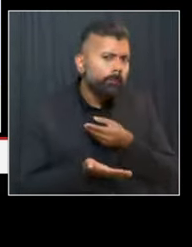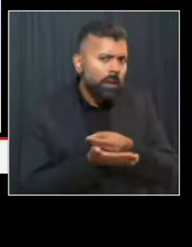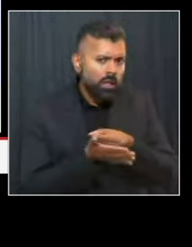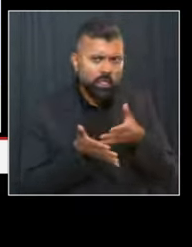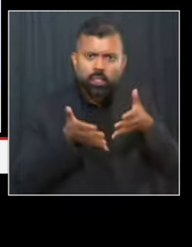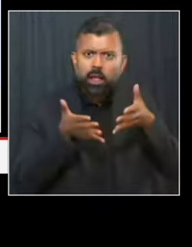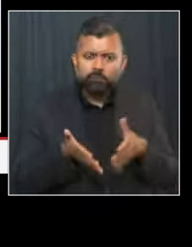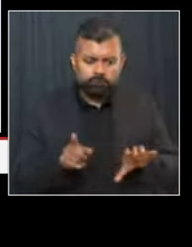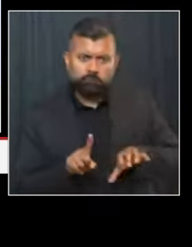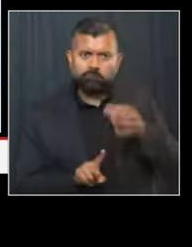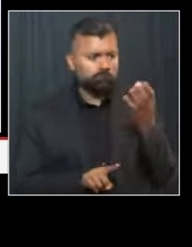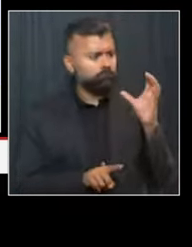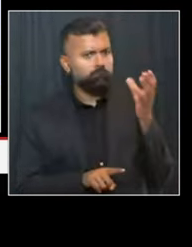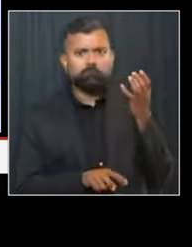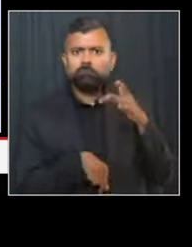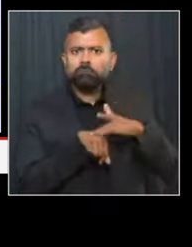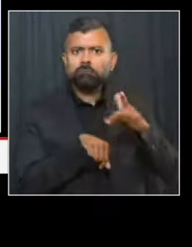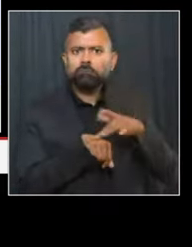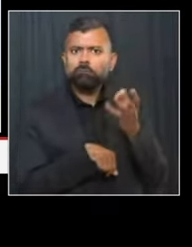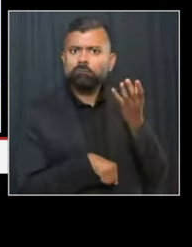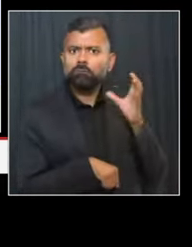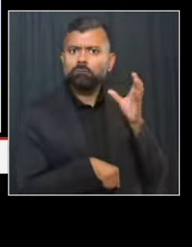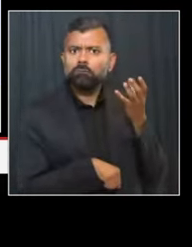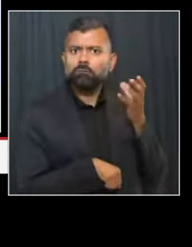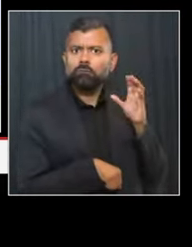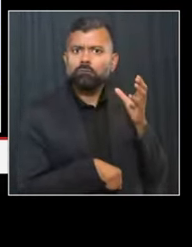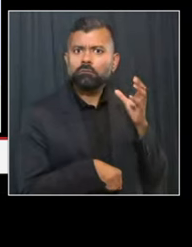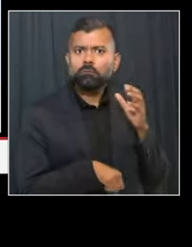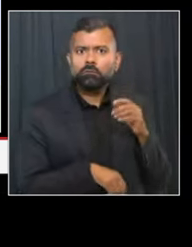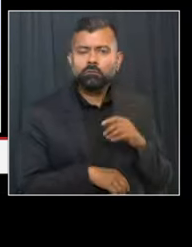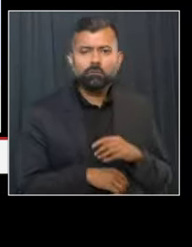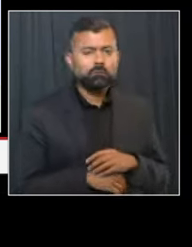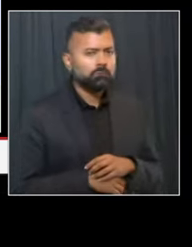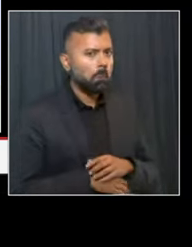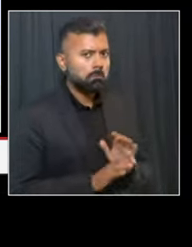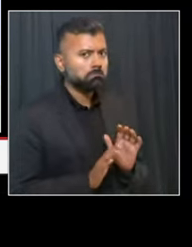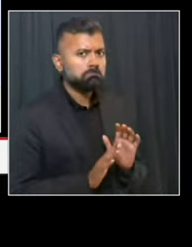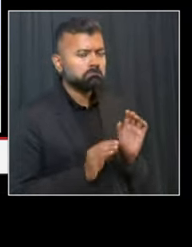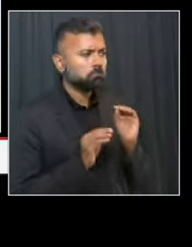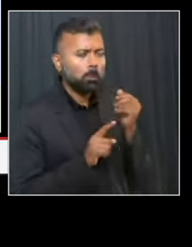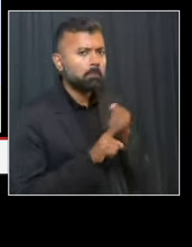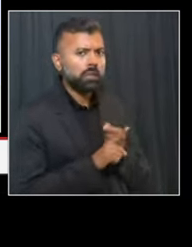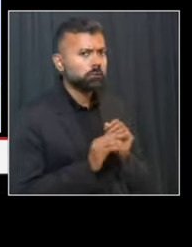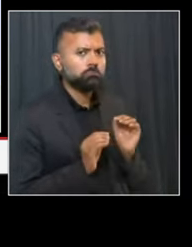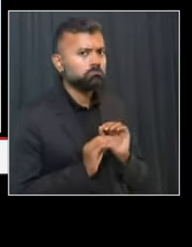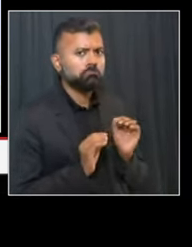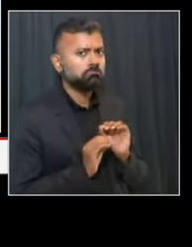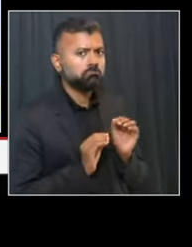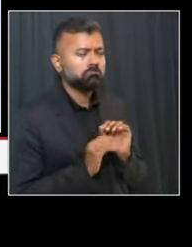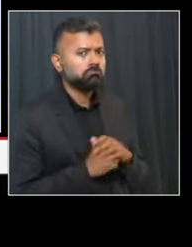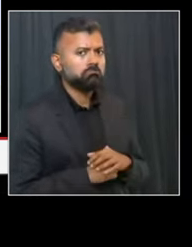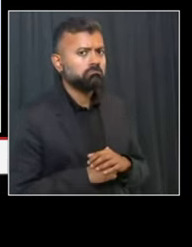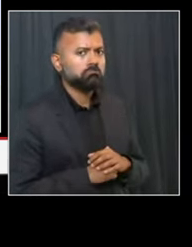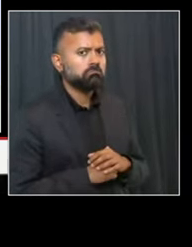This didn't affect our local reserves, and so effectively we expect roughly the